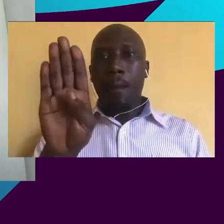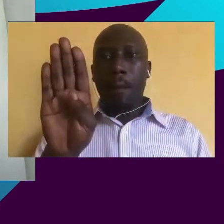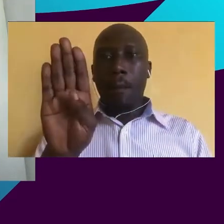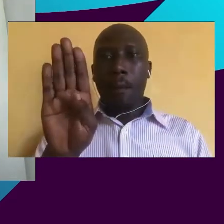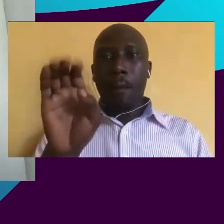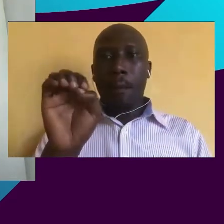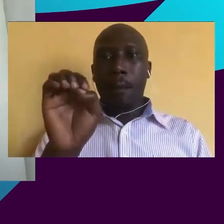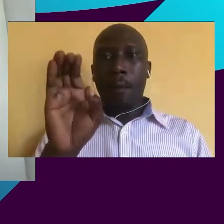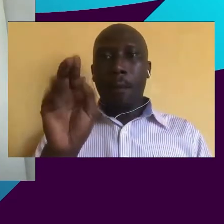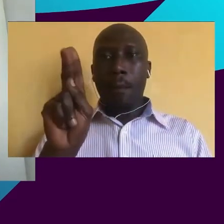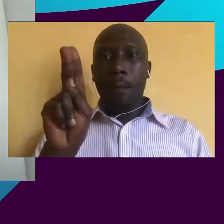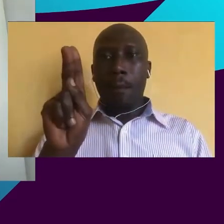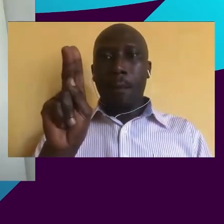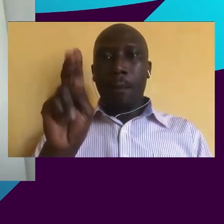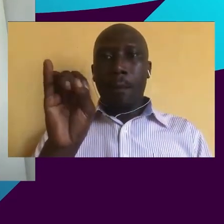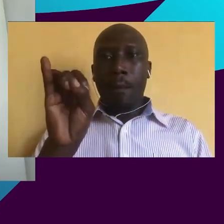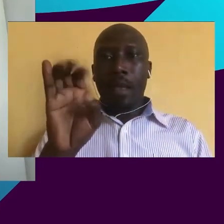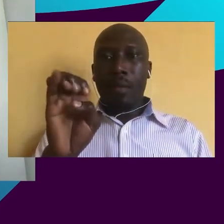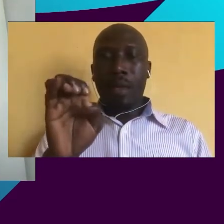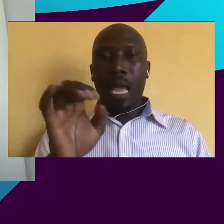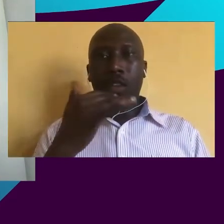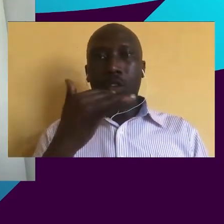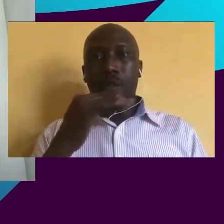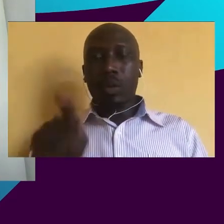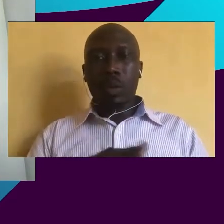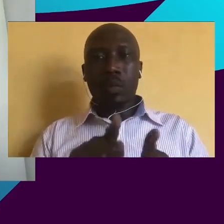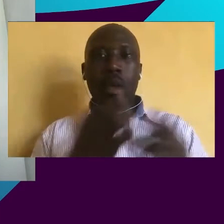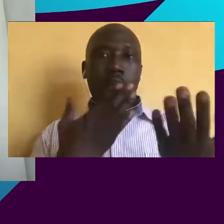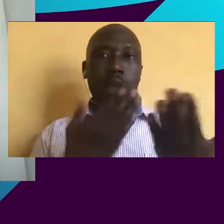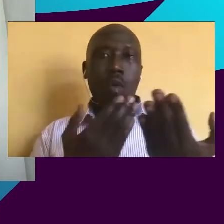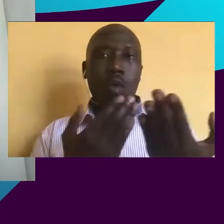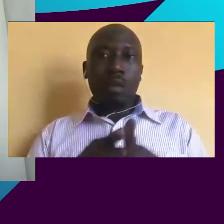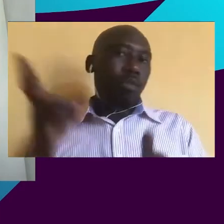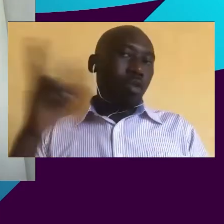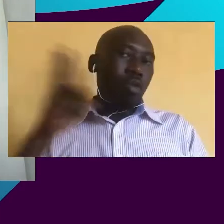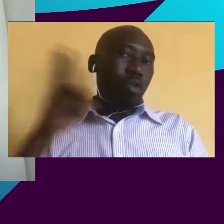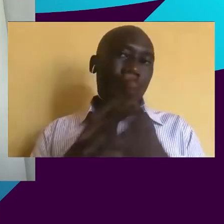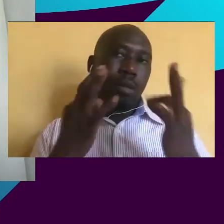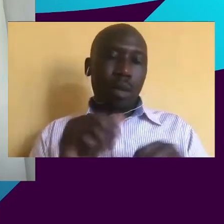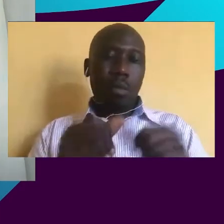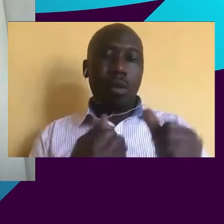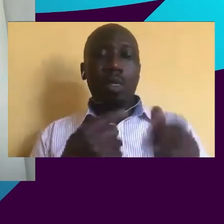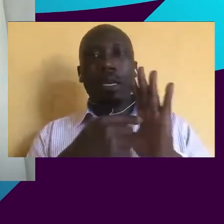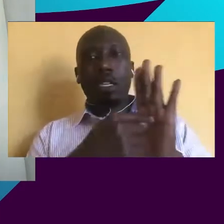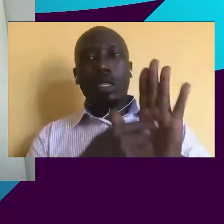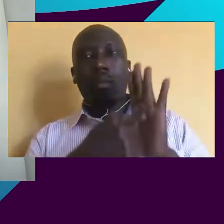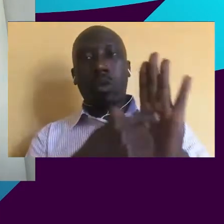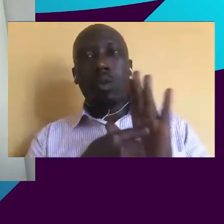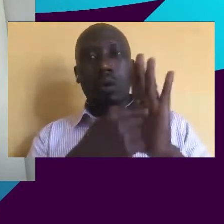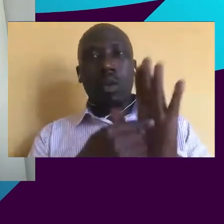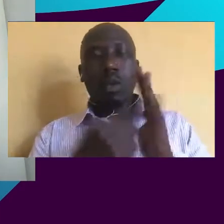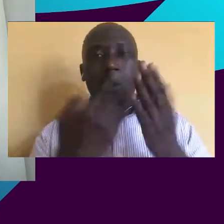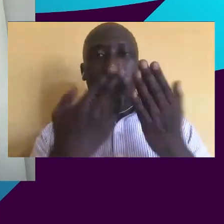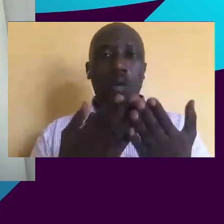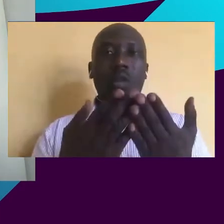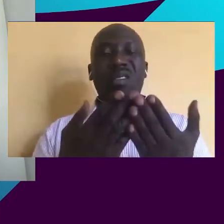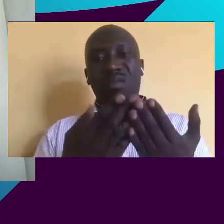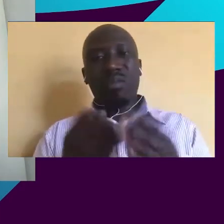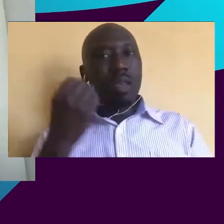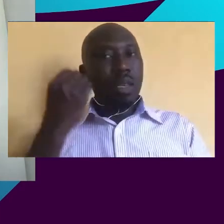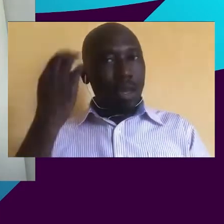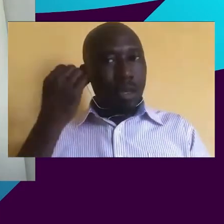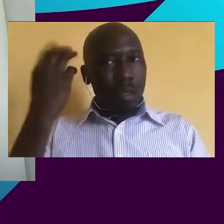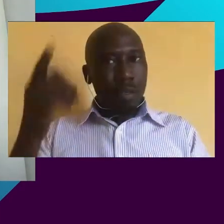as you spoke, I waited to hear something on some of the examples of initiatives that